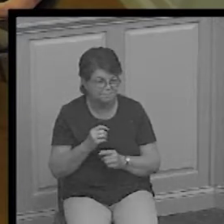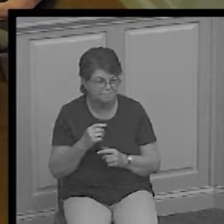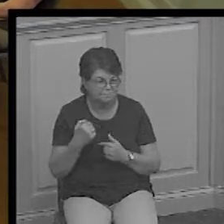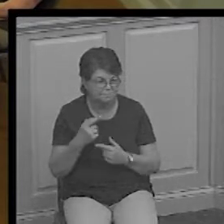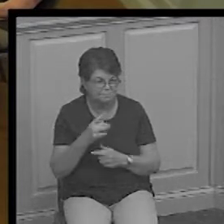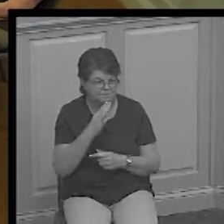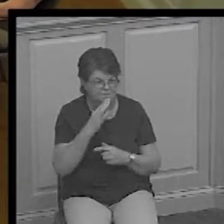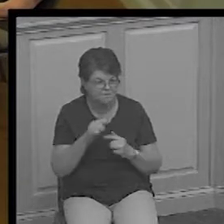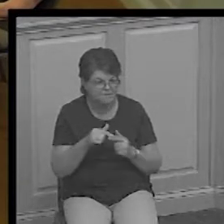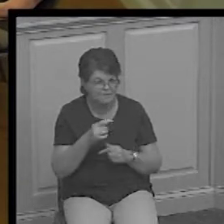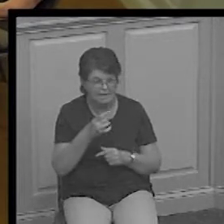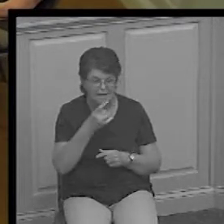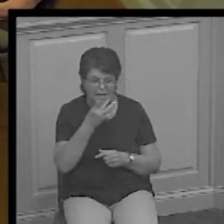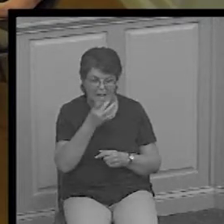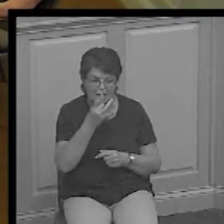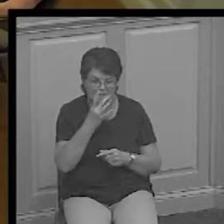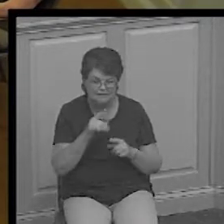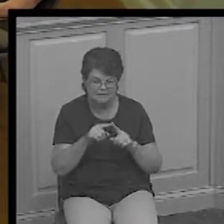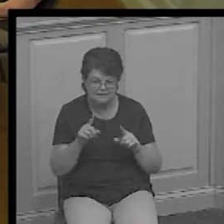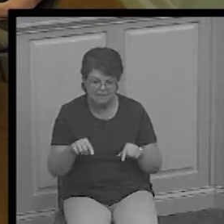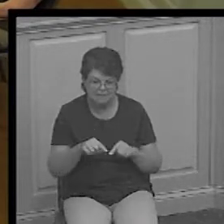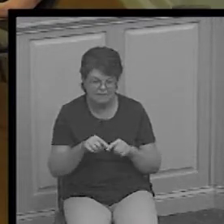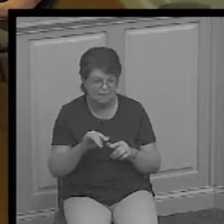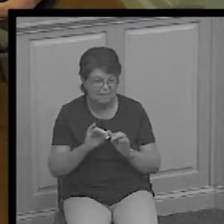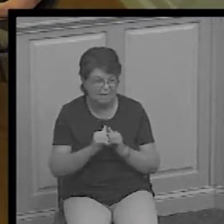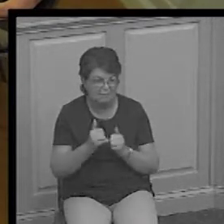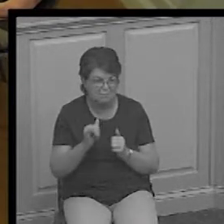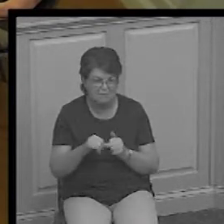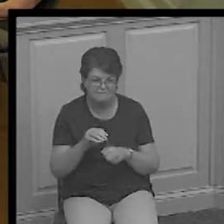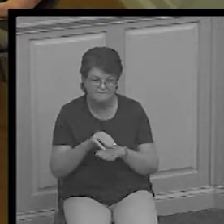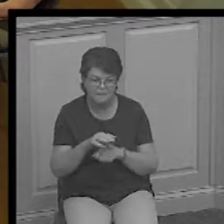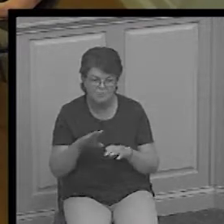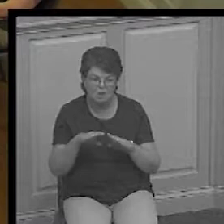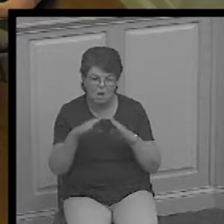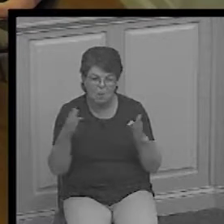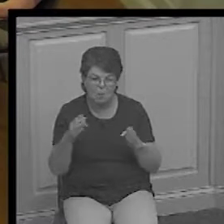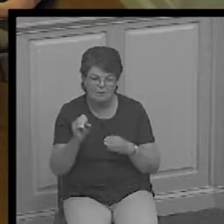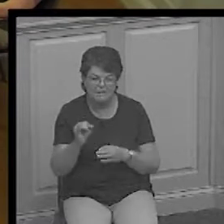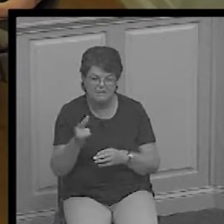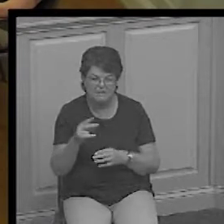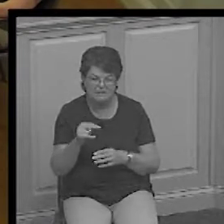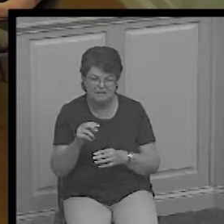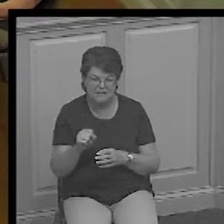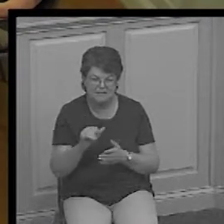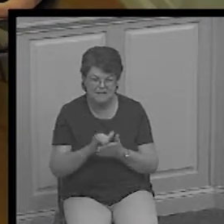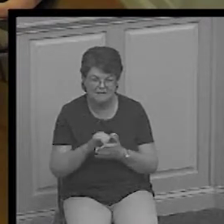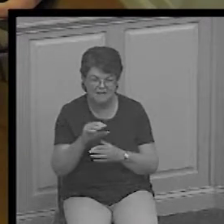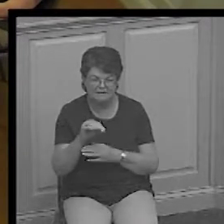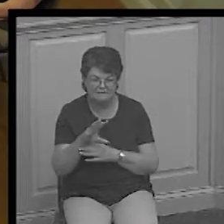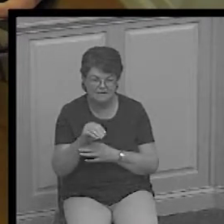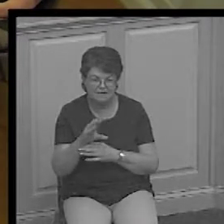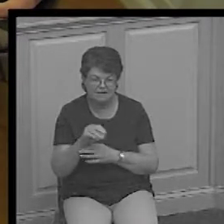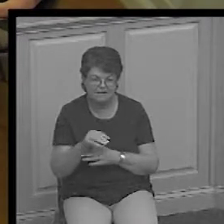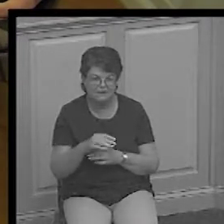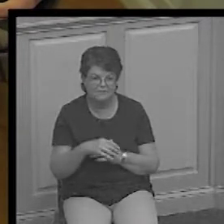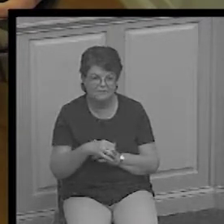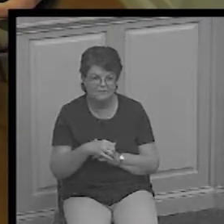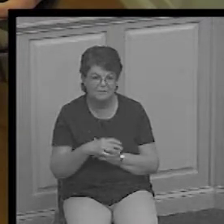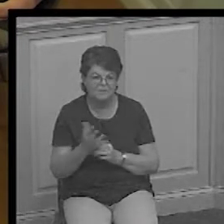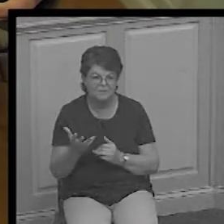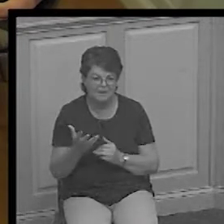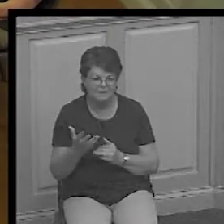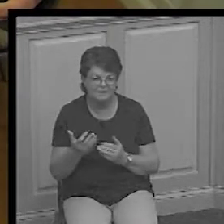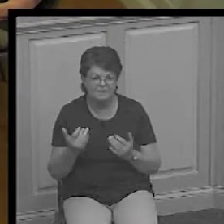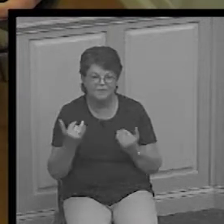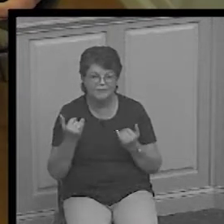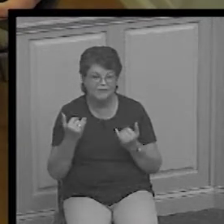about lighted signs, how does this affect the open signs that are flashing or Well, so currently,